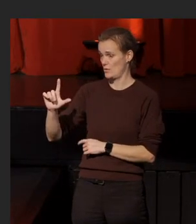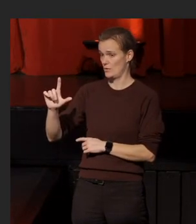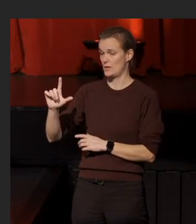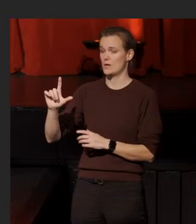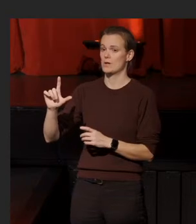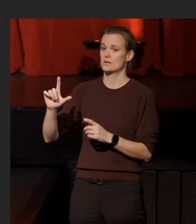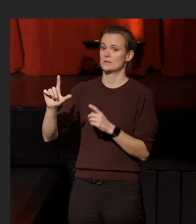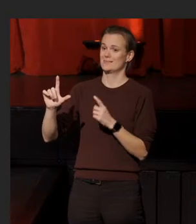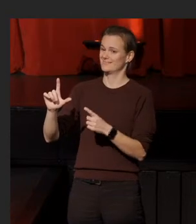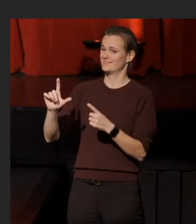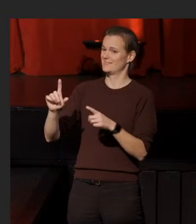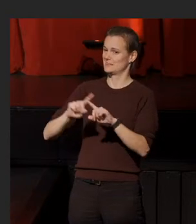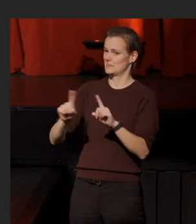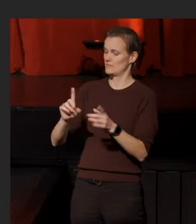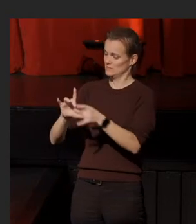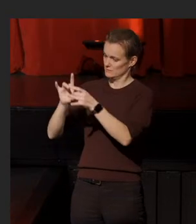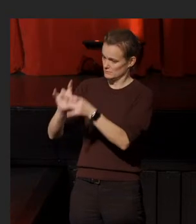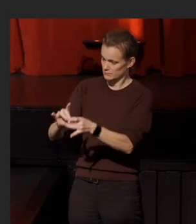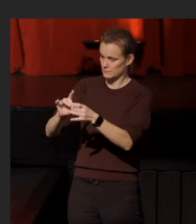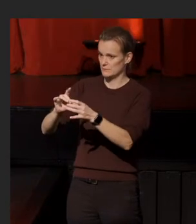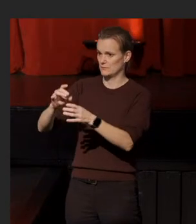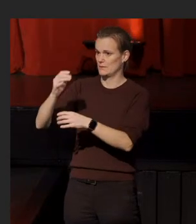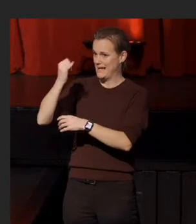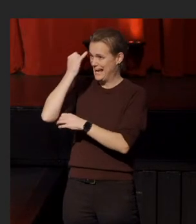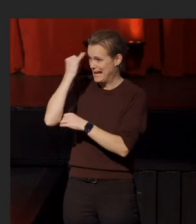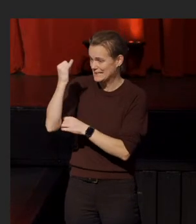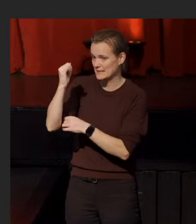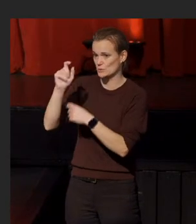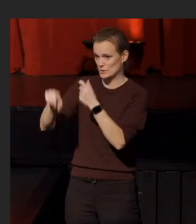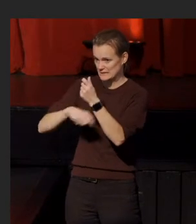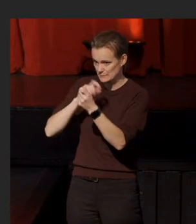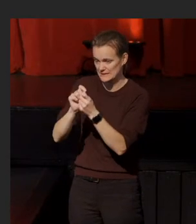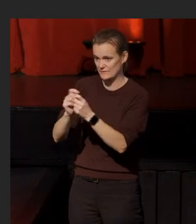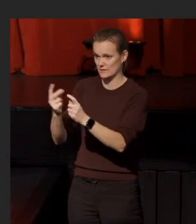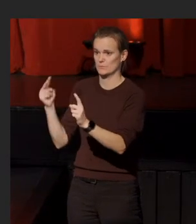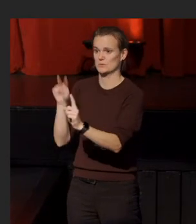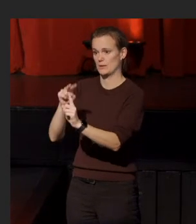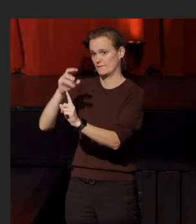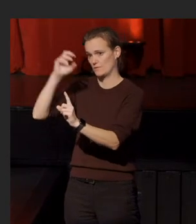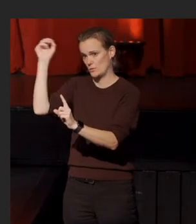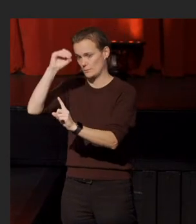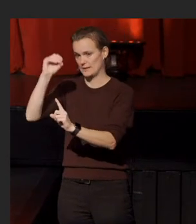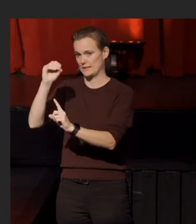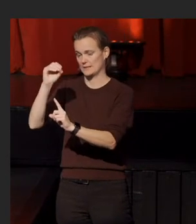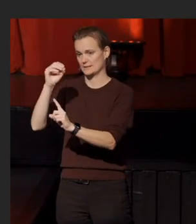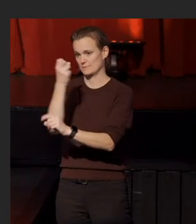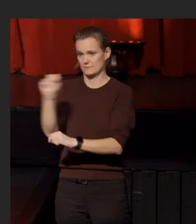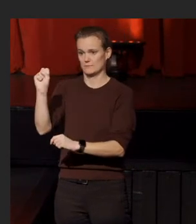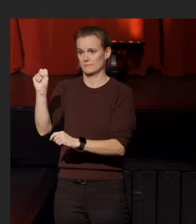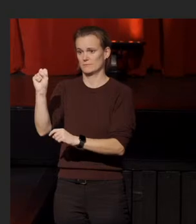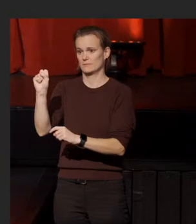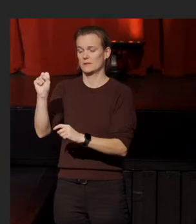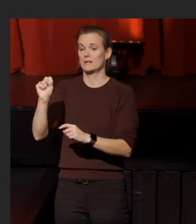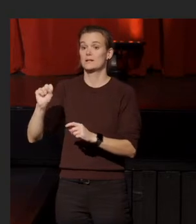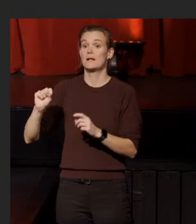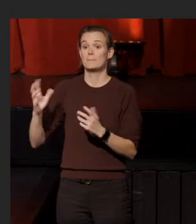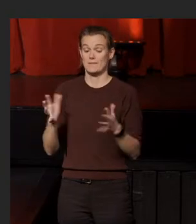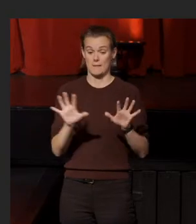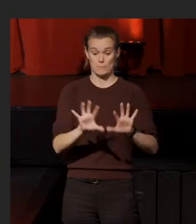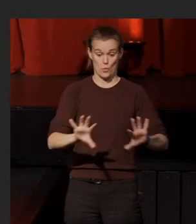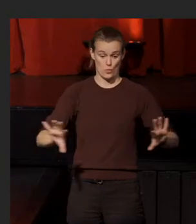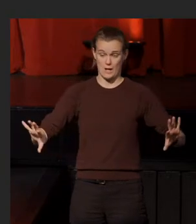in ideology or in particular views and perspectives, and polarization doesn't necessarily have